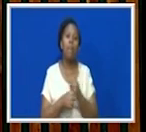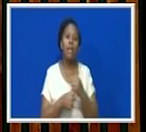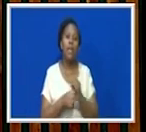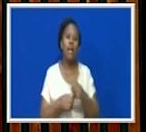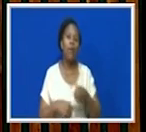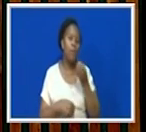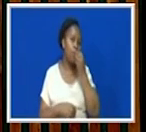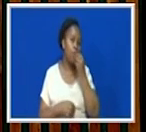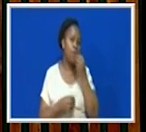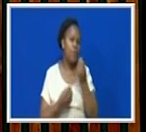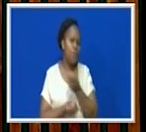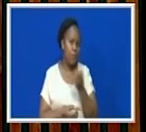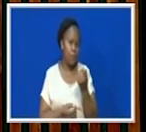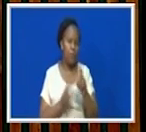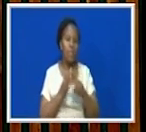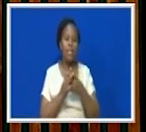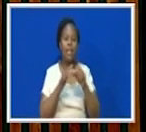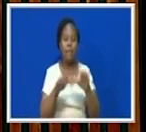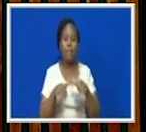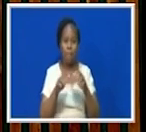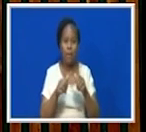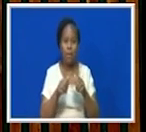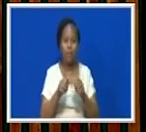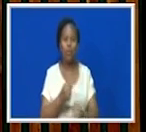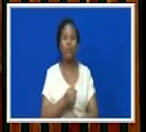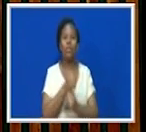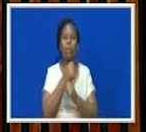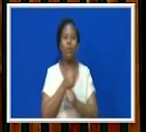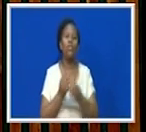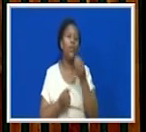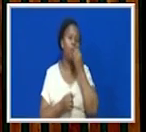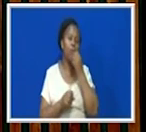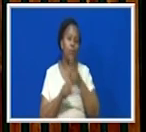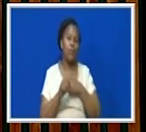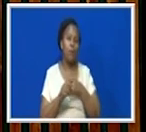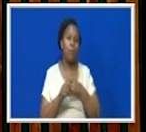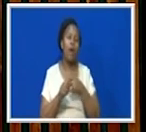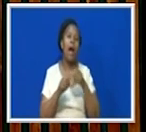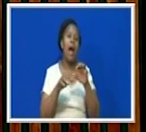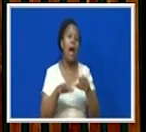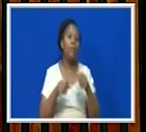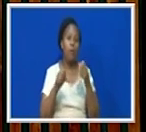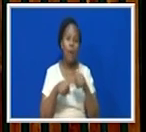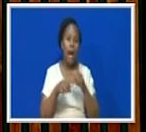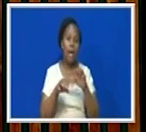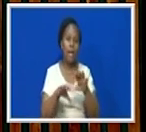livelihood. So man started agriculture to supplement food from hunting and gathering.